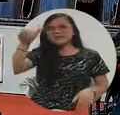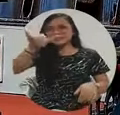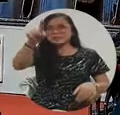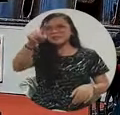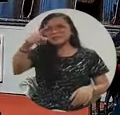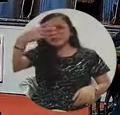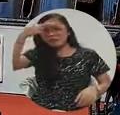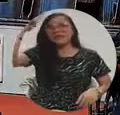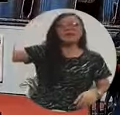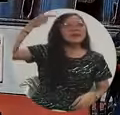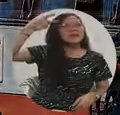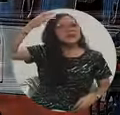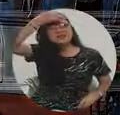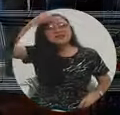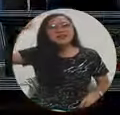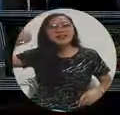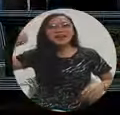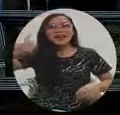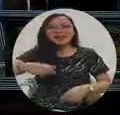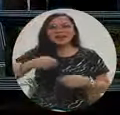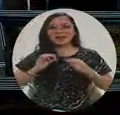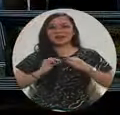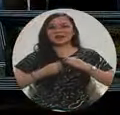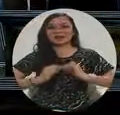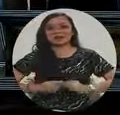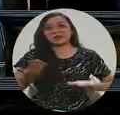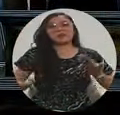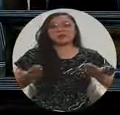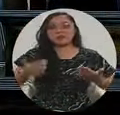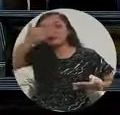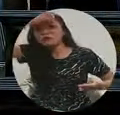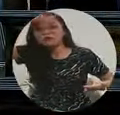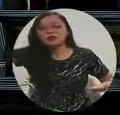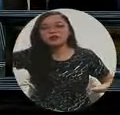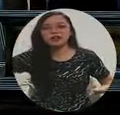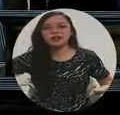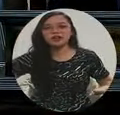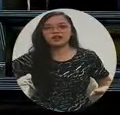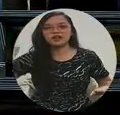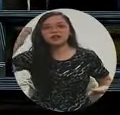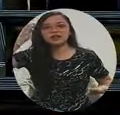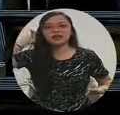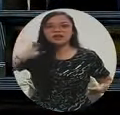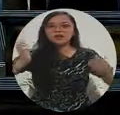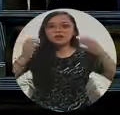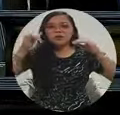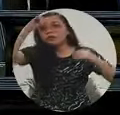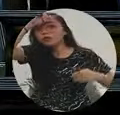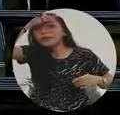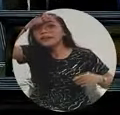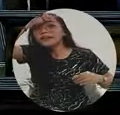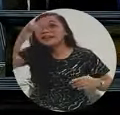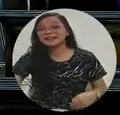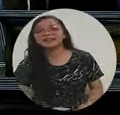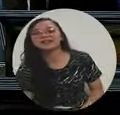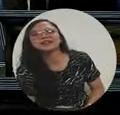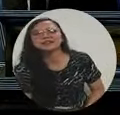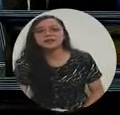I went to the second immediately. And I went on. When I finished, I said, my, it's good. I said, my, luag man.